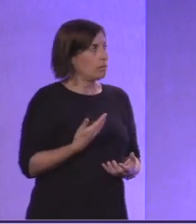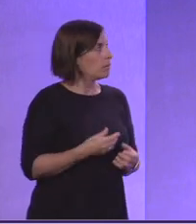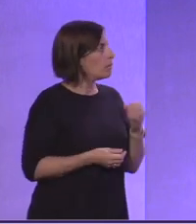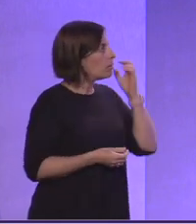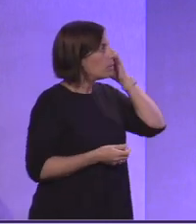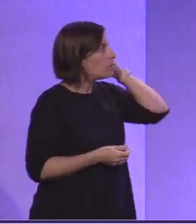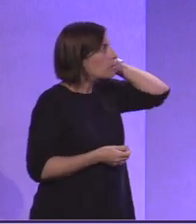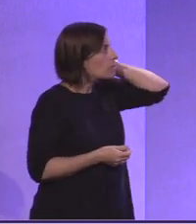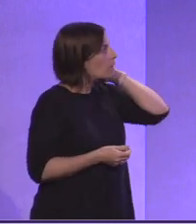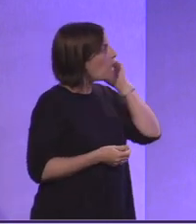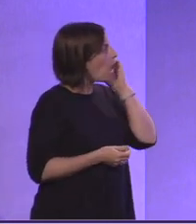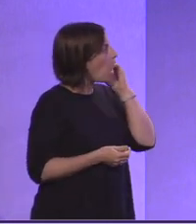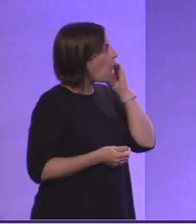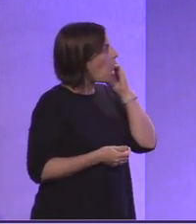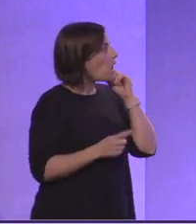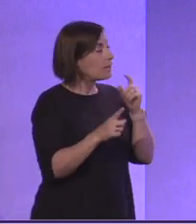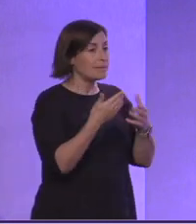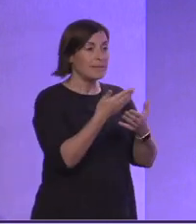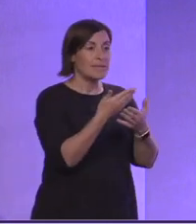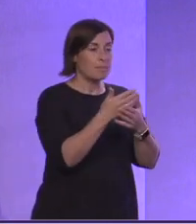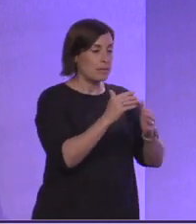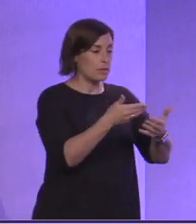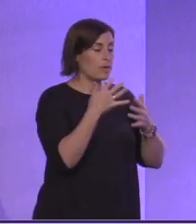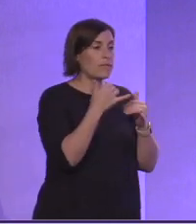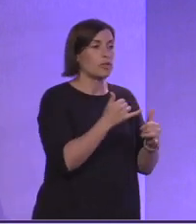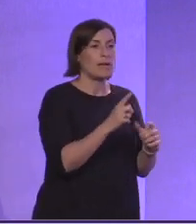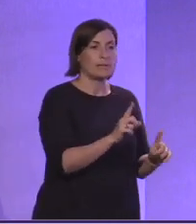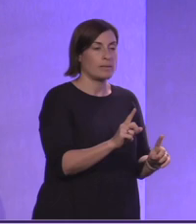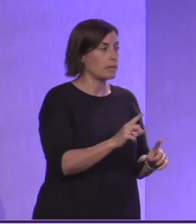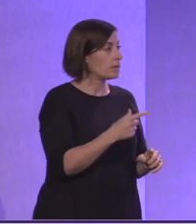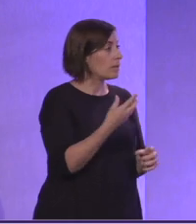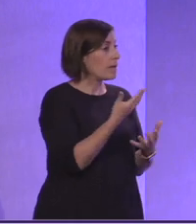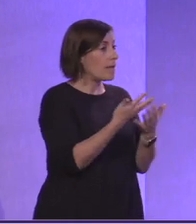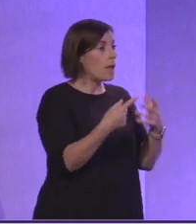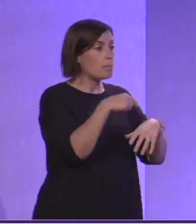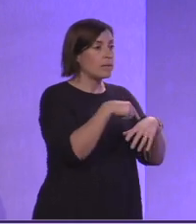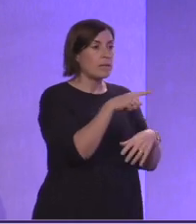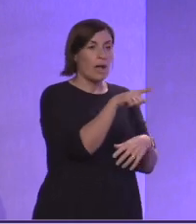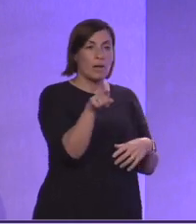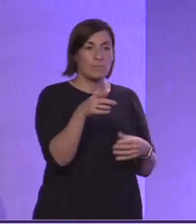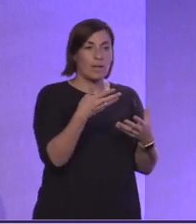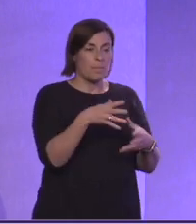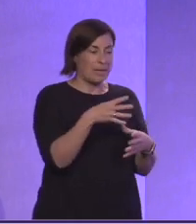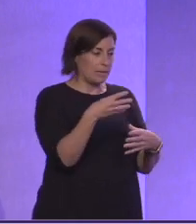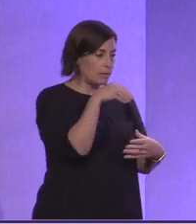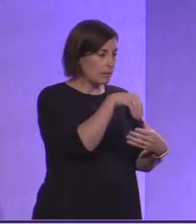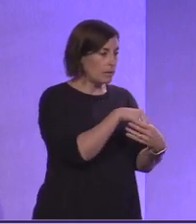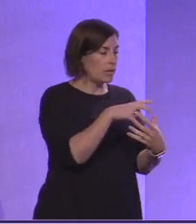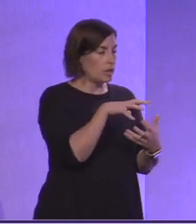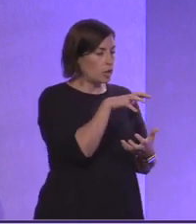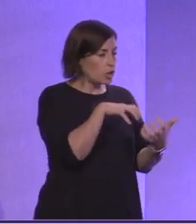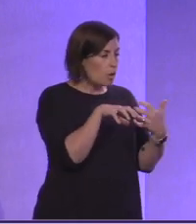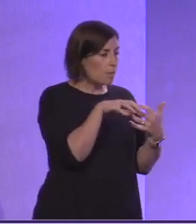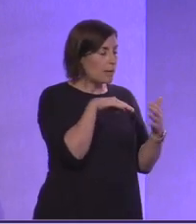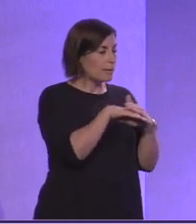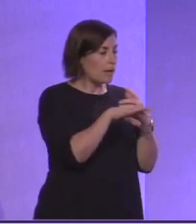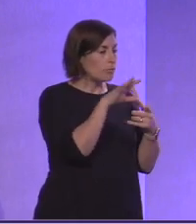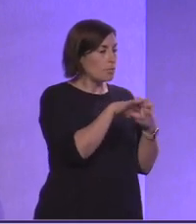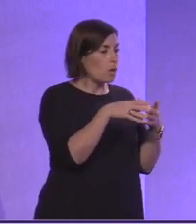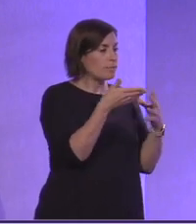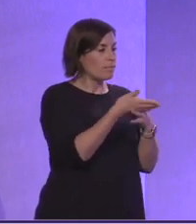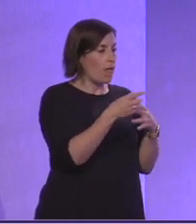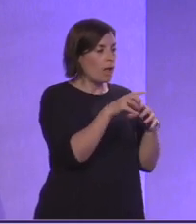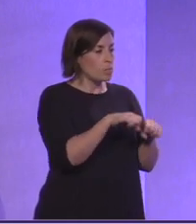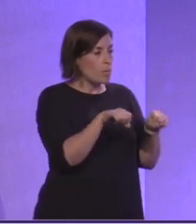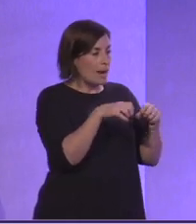one, depends on with service checks. Right? How many times have you put a sleep into a complicated entry point file waiting for your MySQL or Postgres database to